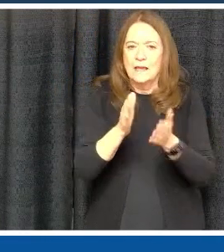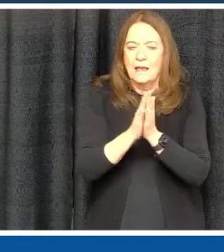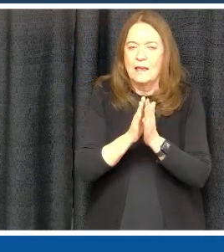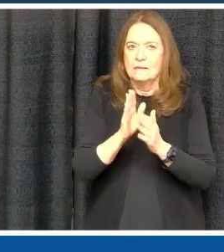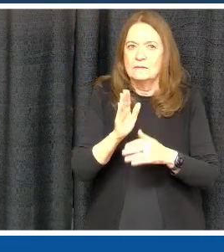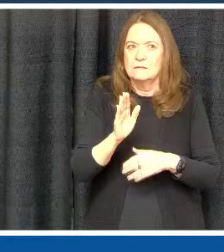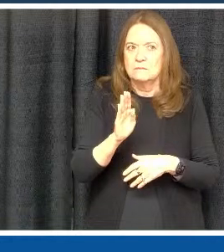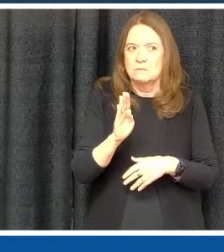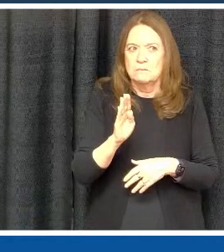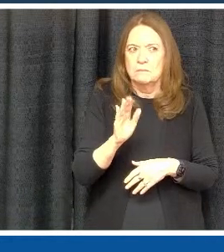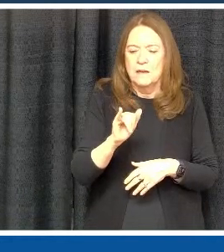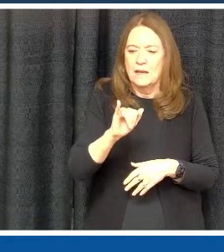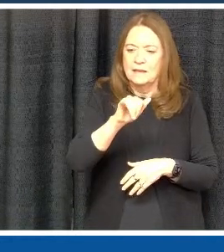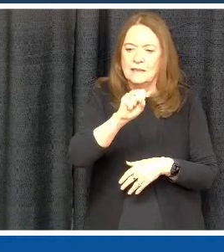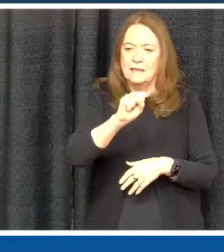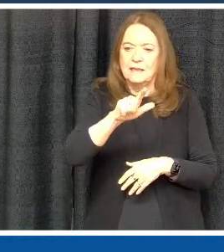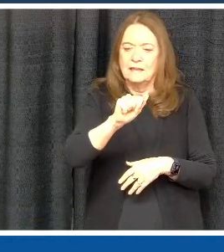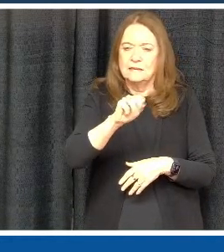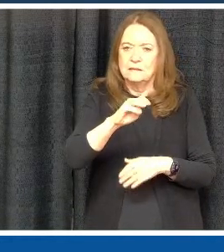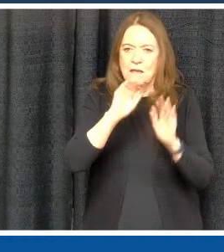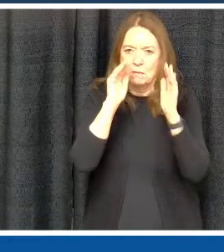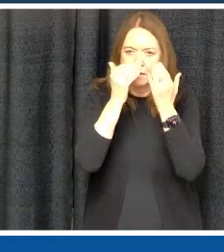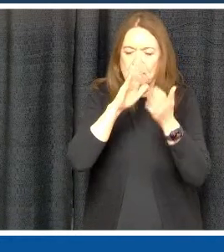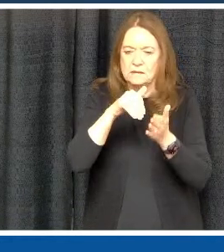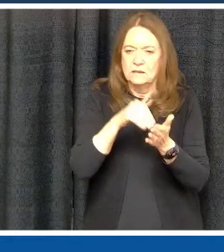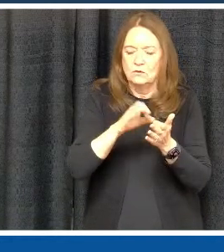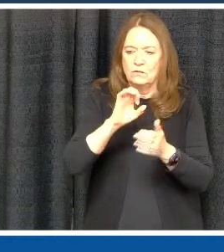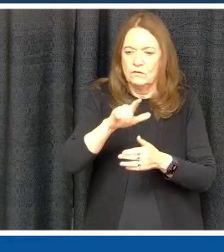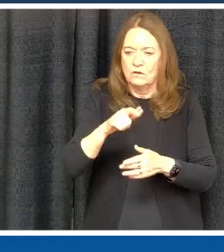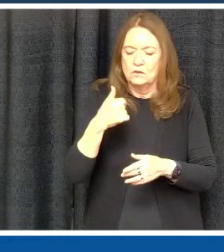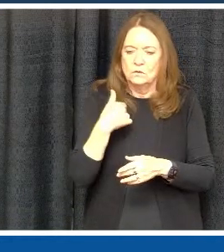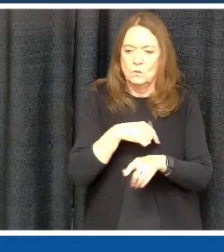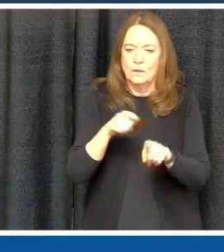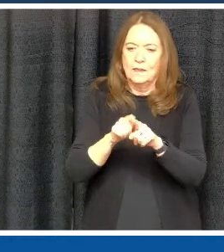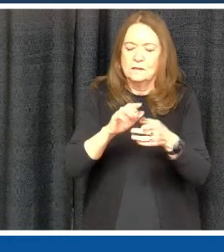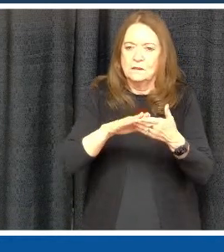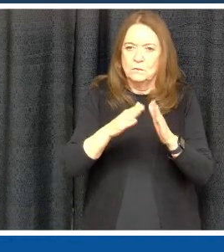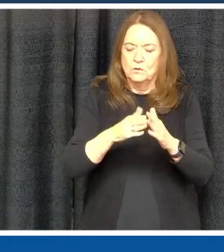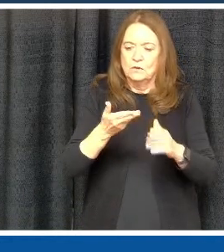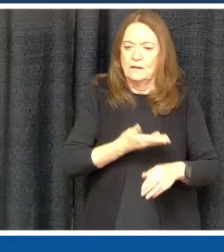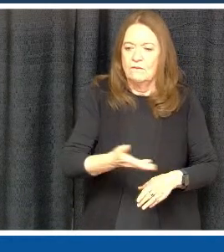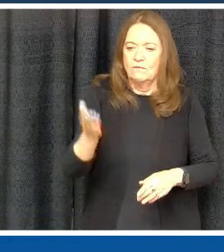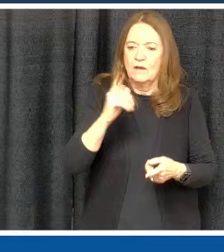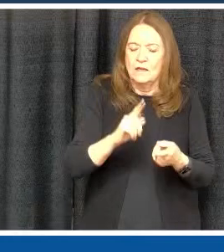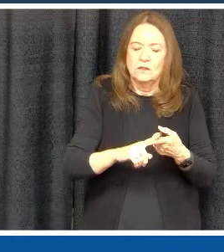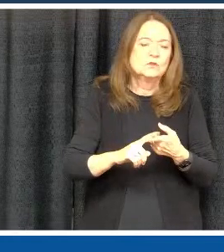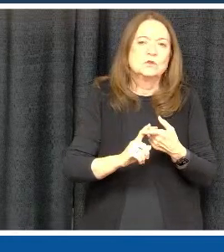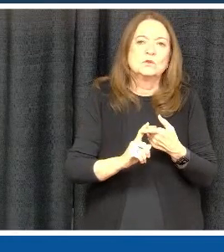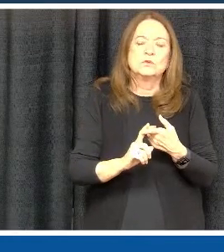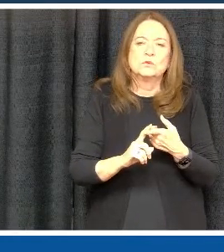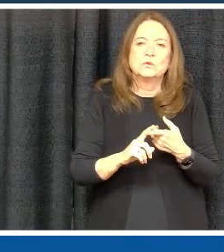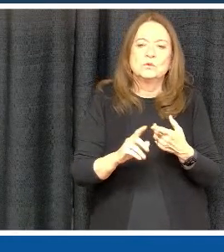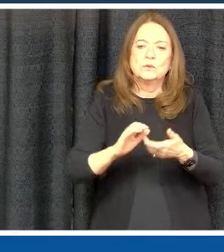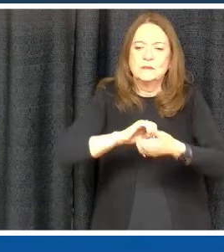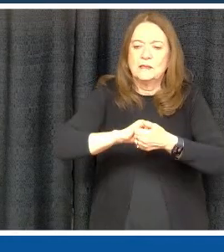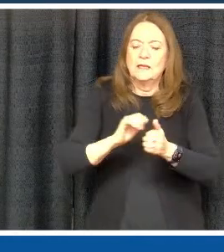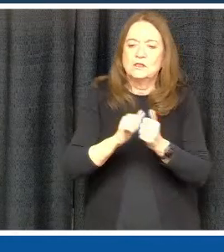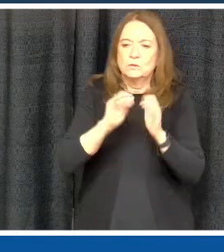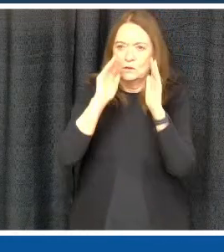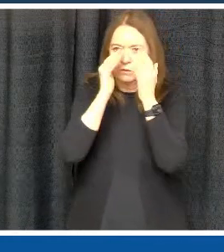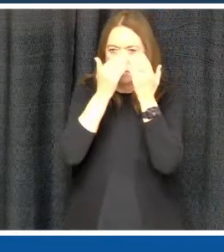by the Islamic Center of Clarksville. We are, as a community, cordially invited to engage with our Muslim